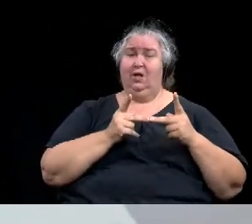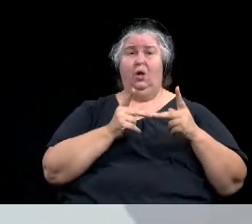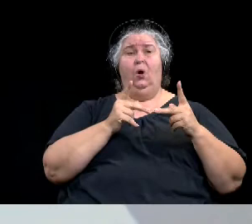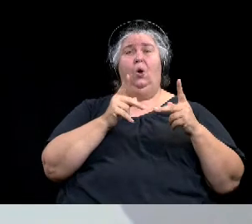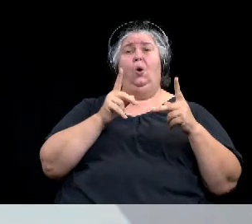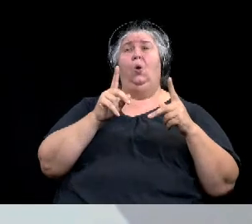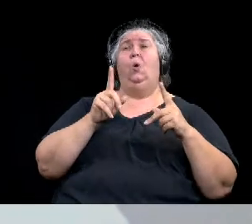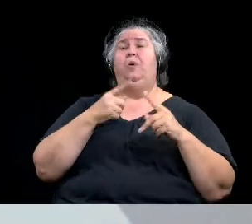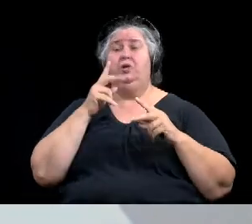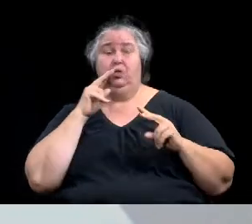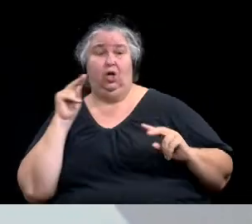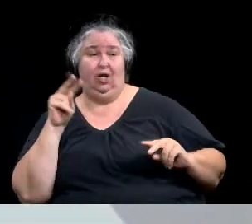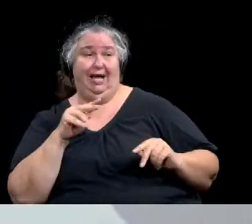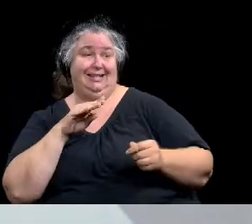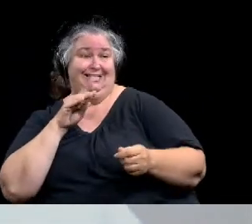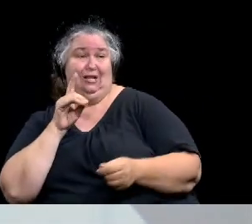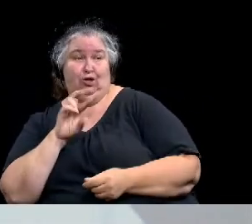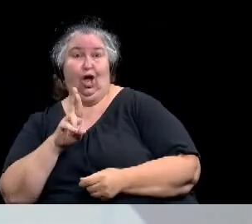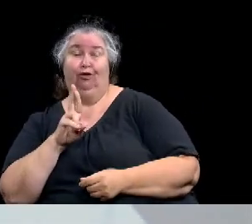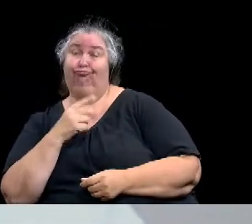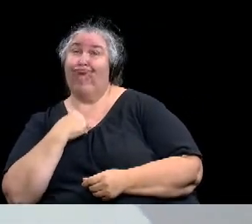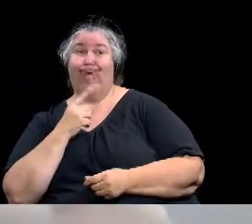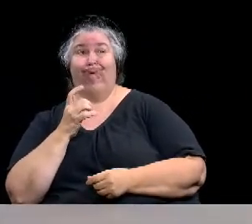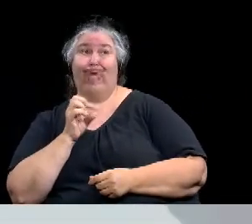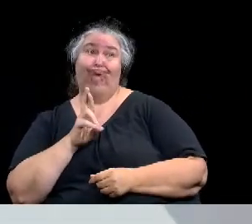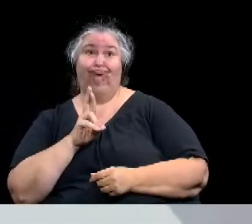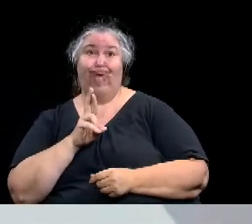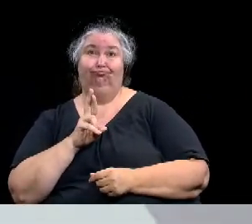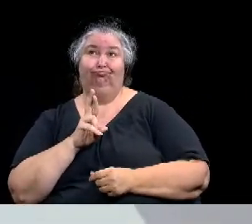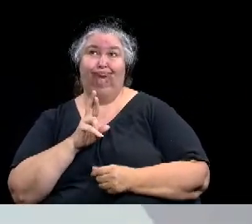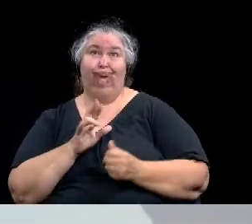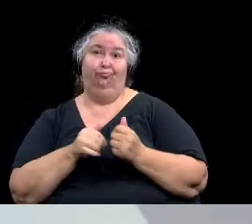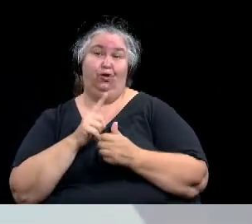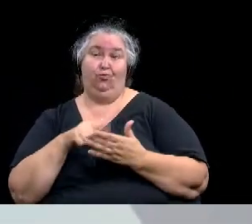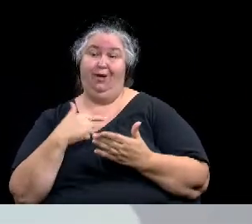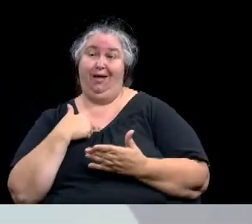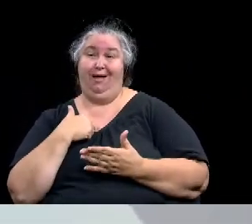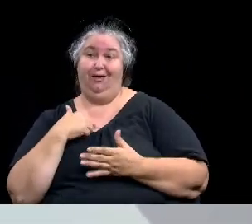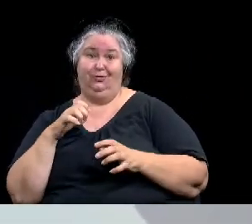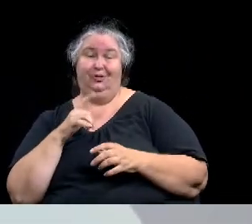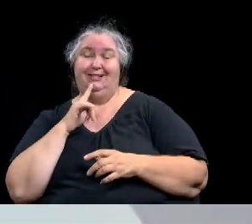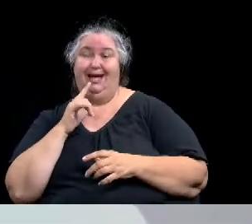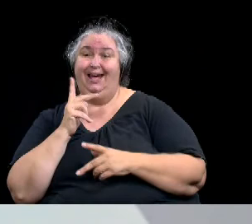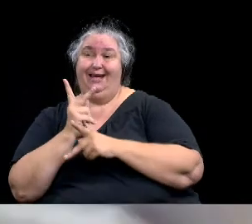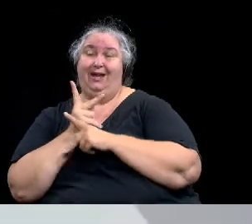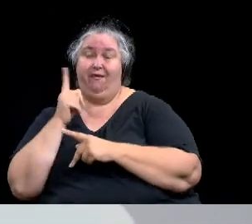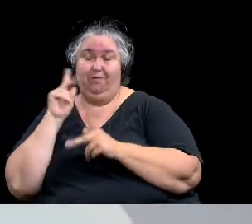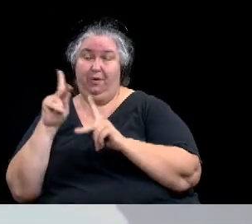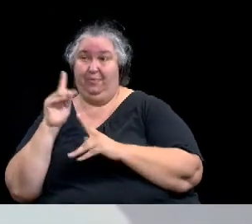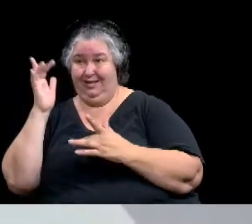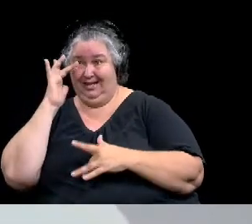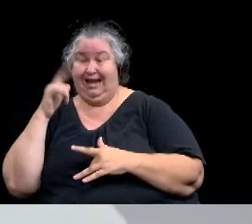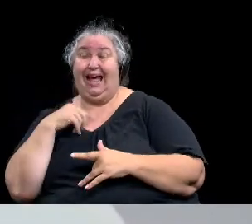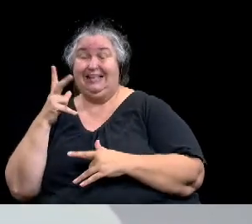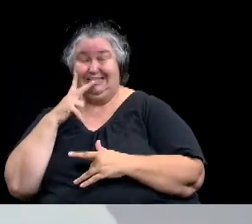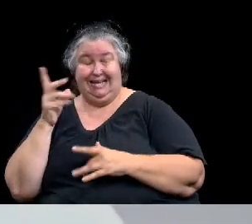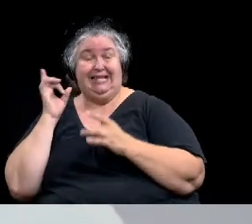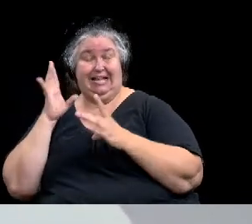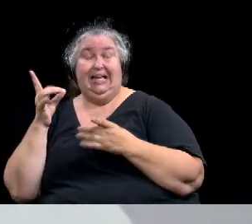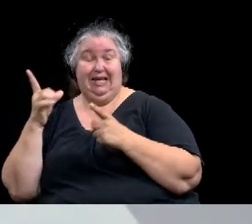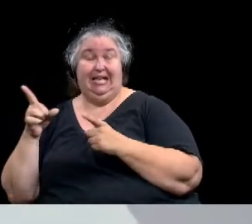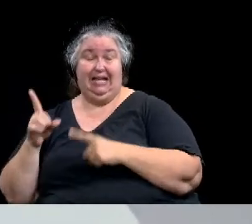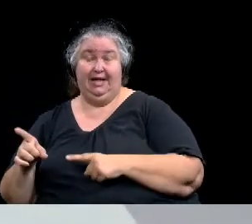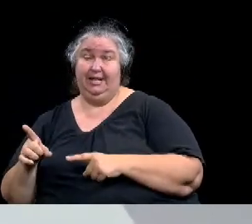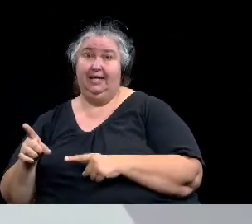a physician, and most of what we do is care for those who are ill, we see the tragedy. There's going to